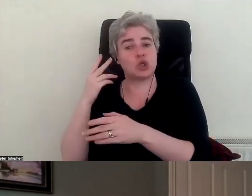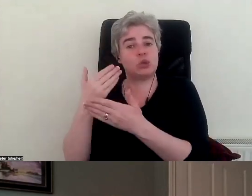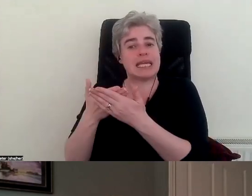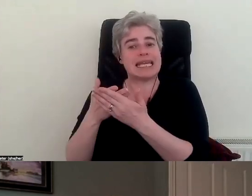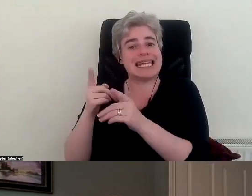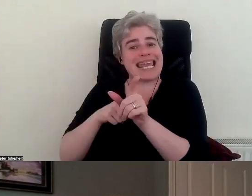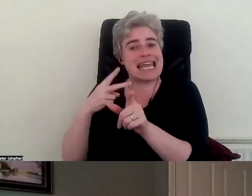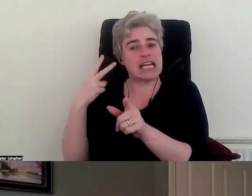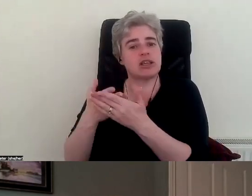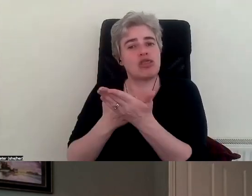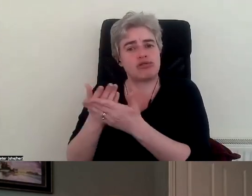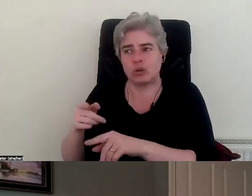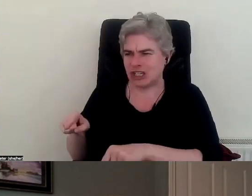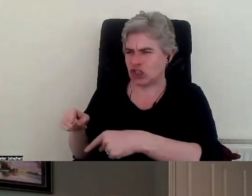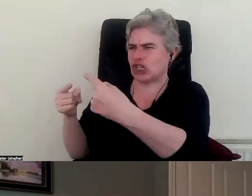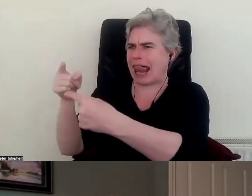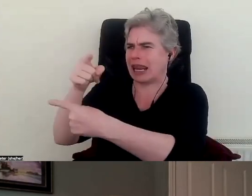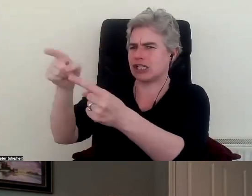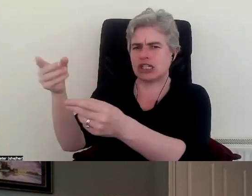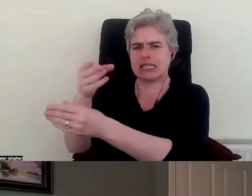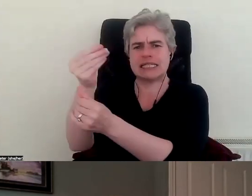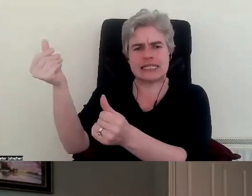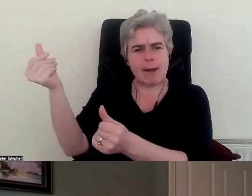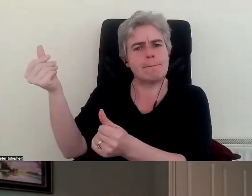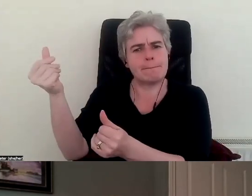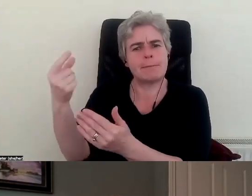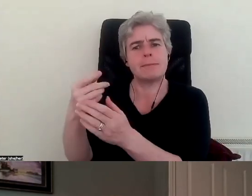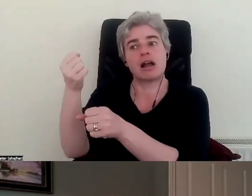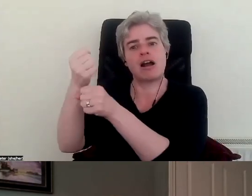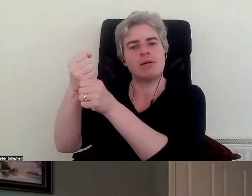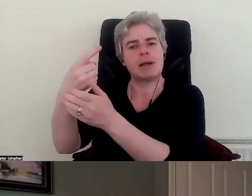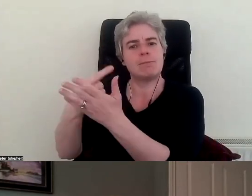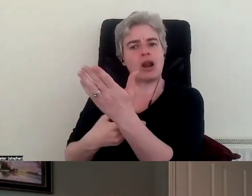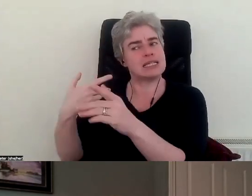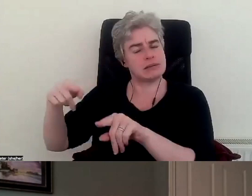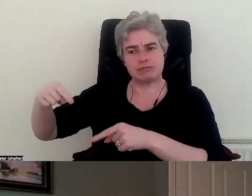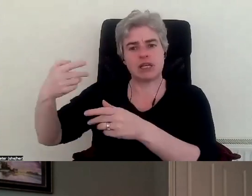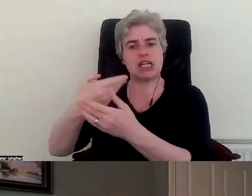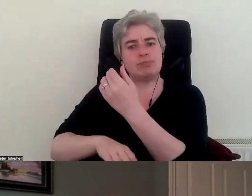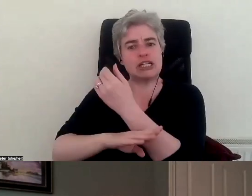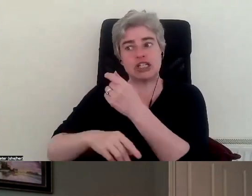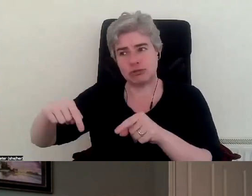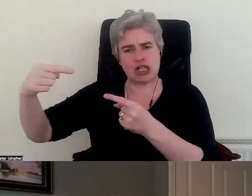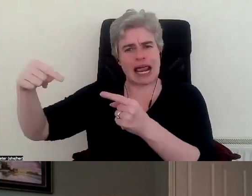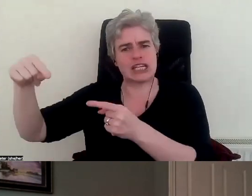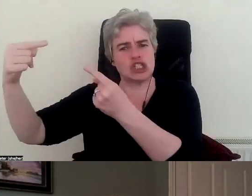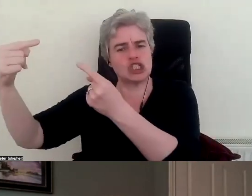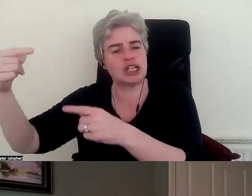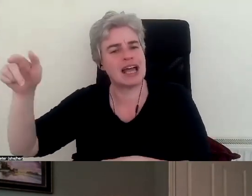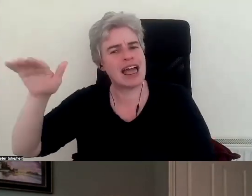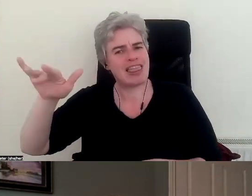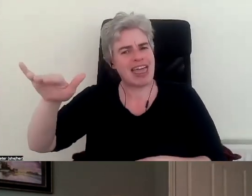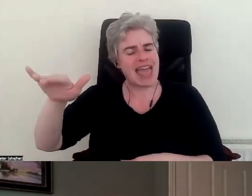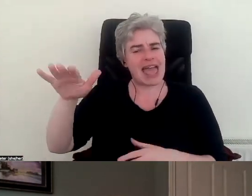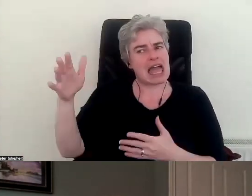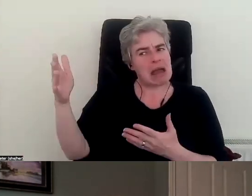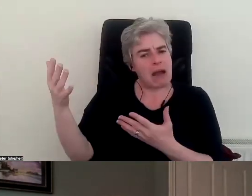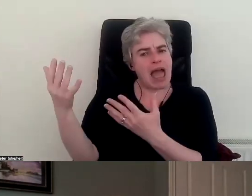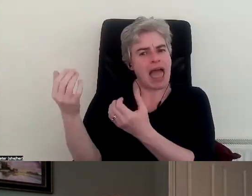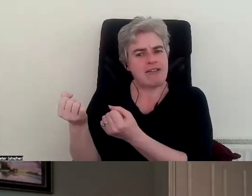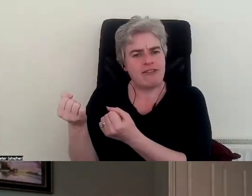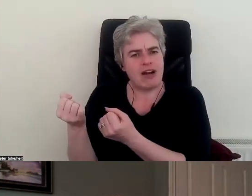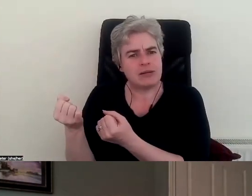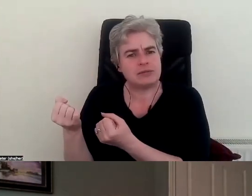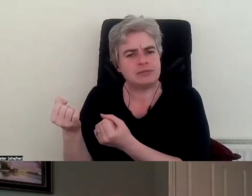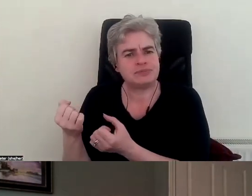challenging some of the government policies. I think therein lies how, when